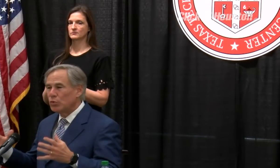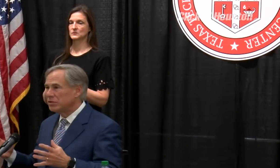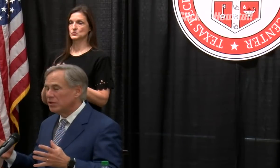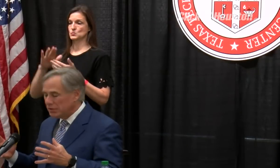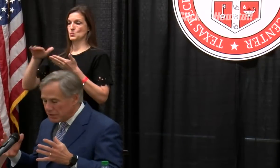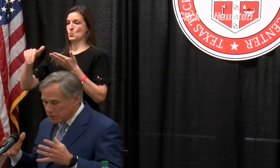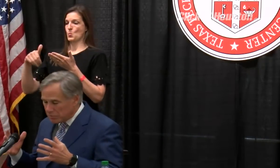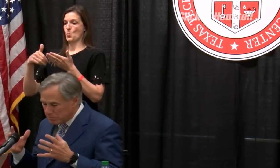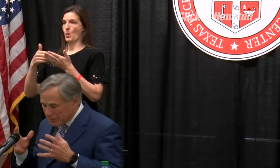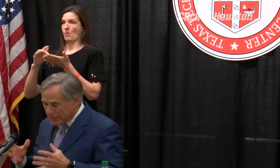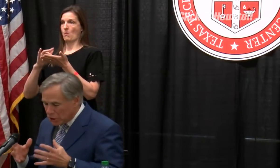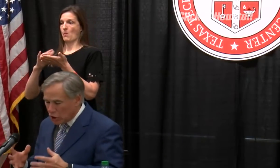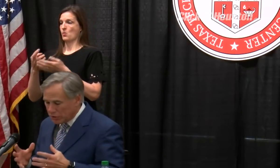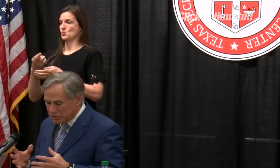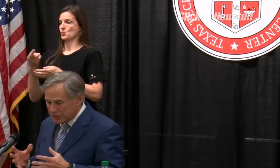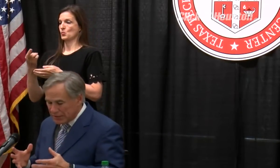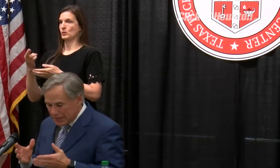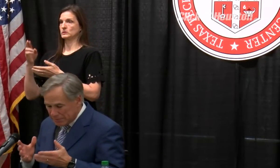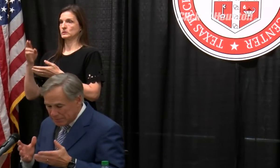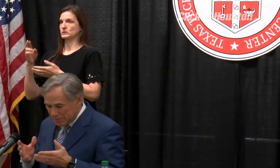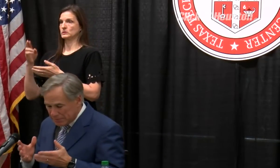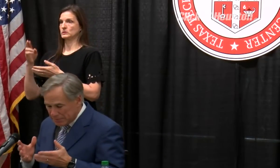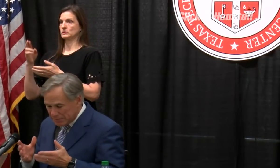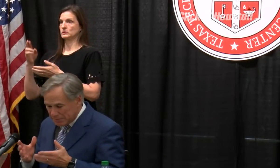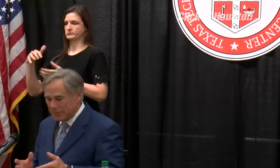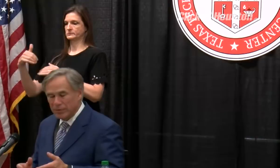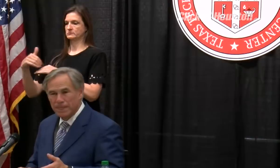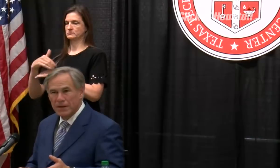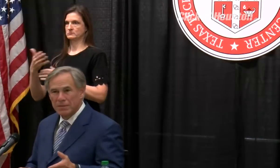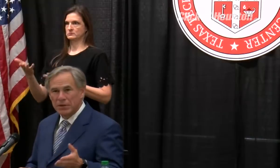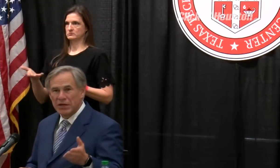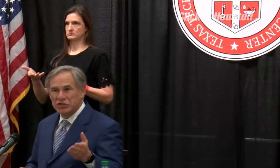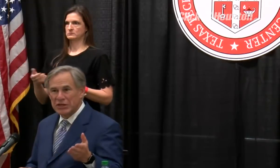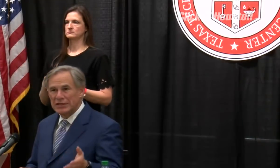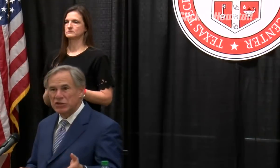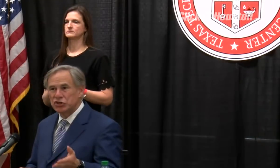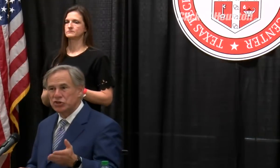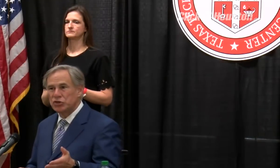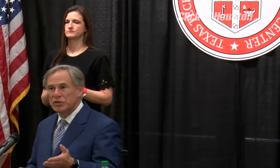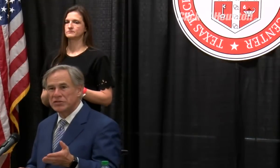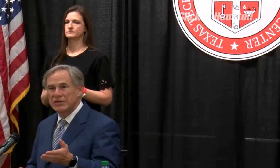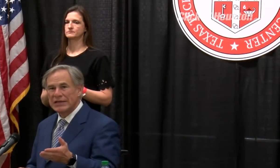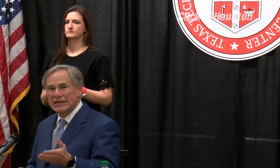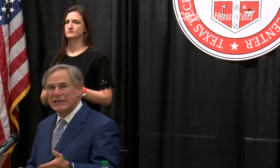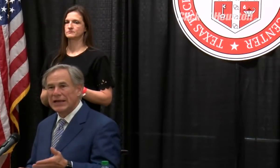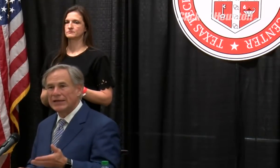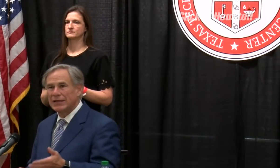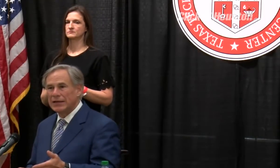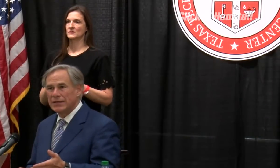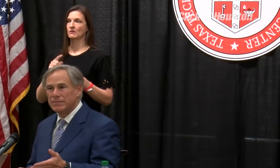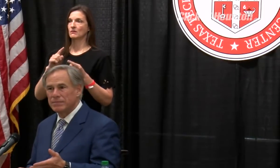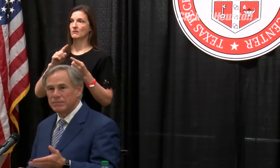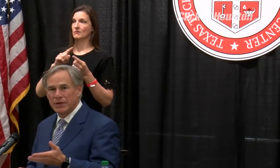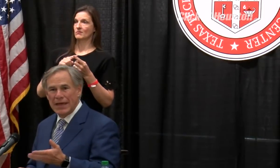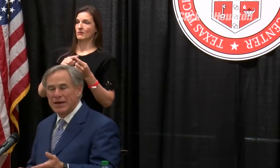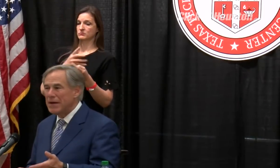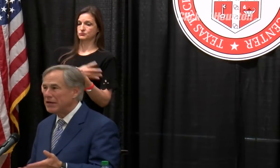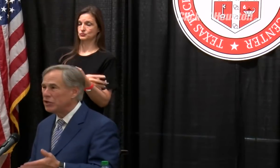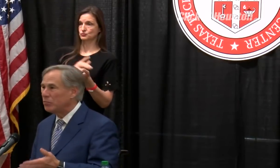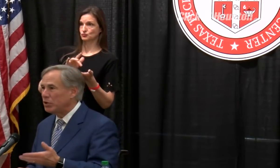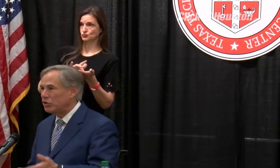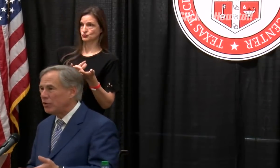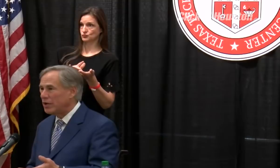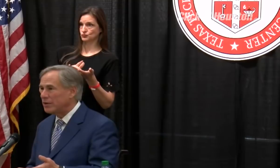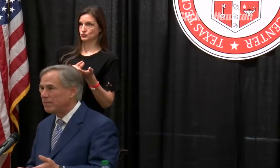resources that are being harnessed and being brought to the table. Because in addition to this Eli Lilly